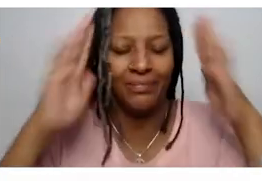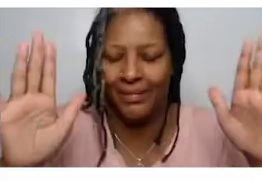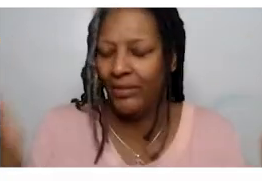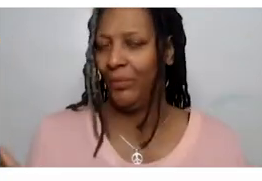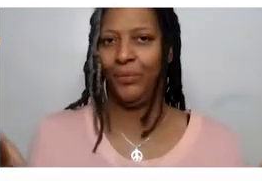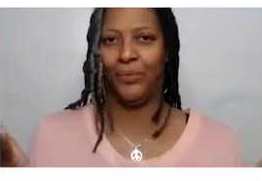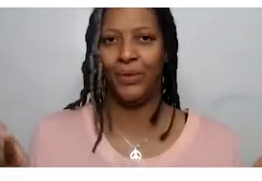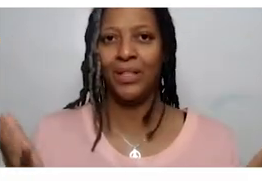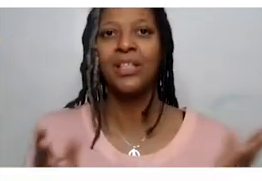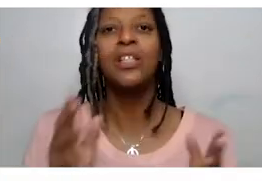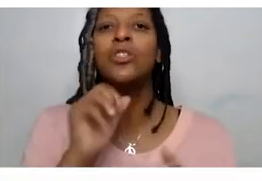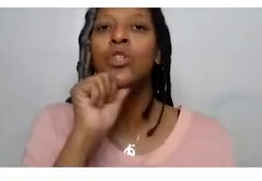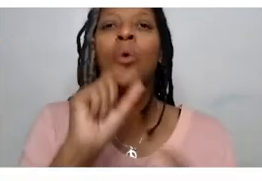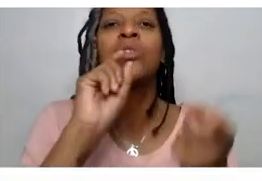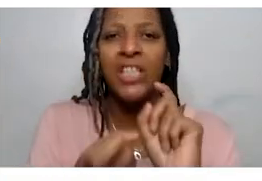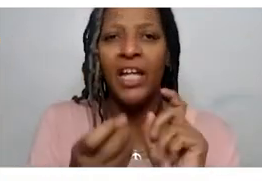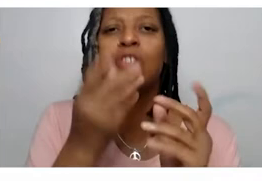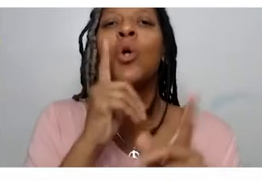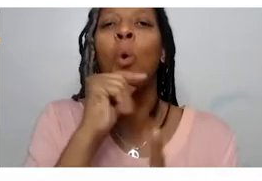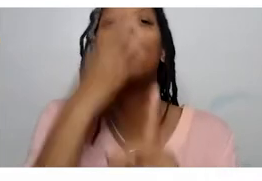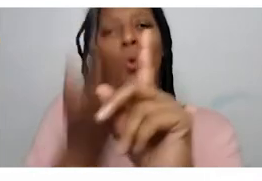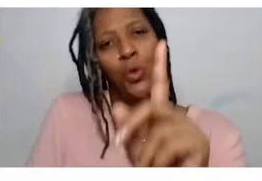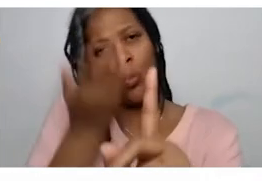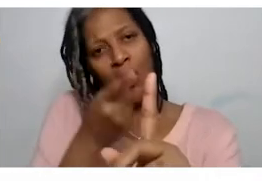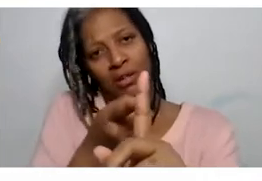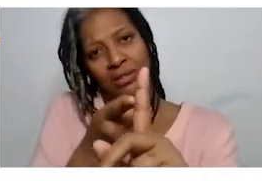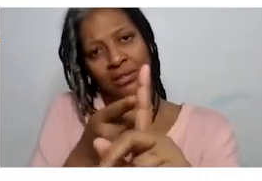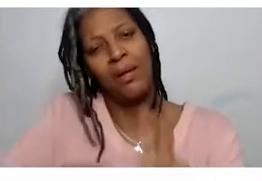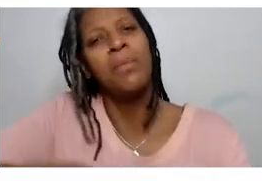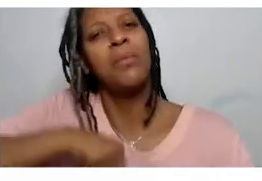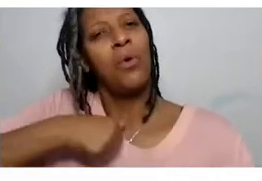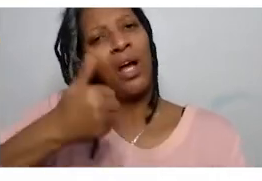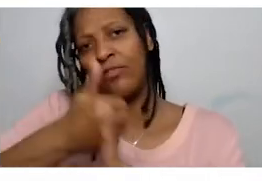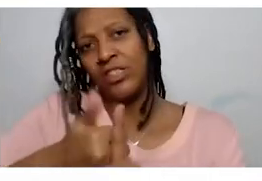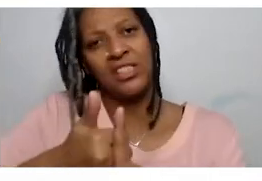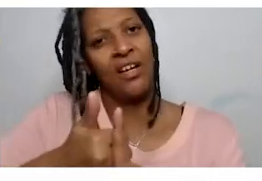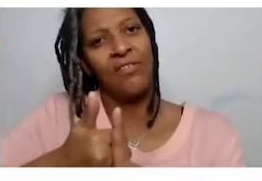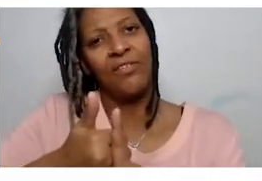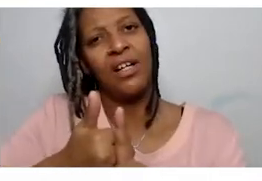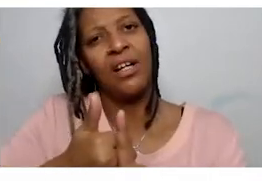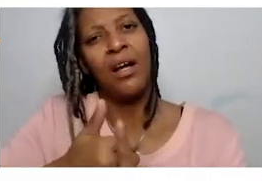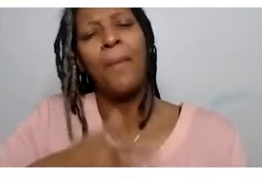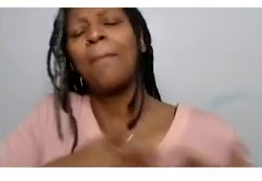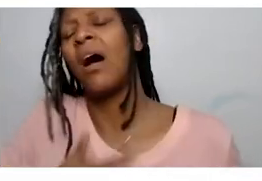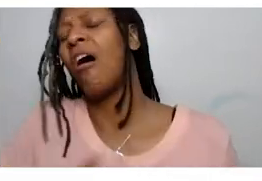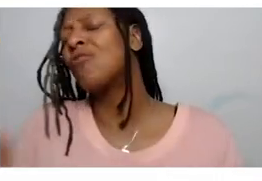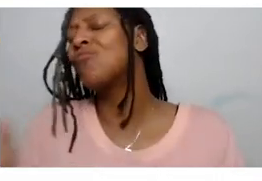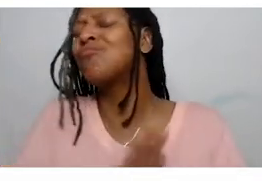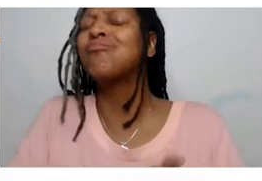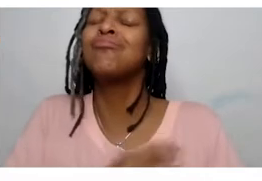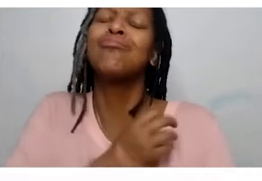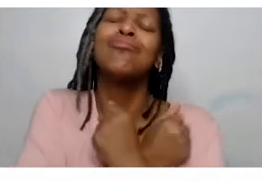don't change. Don't change and be proud of who you are. I love you with all that I am. I will teach you how to walk in